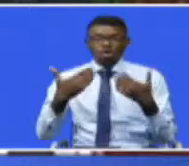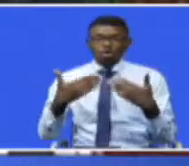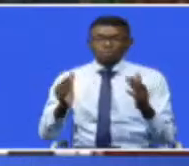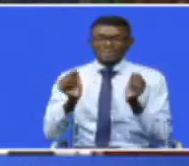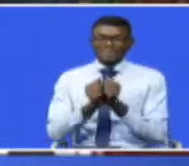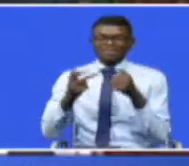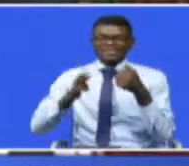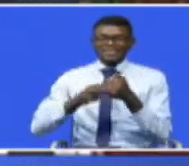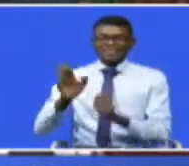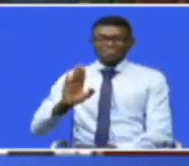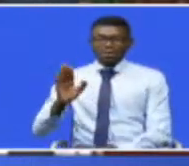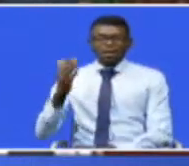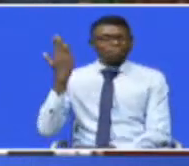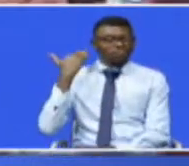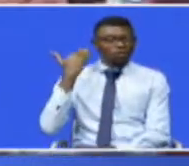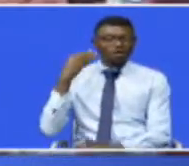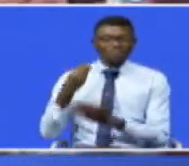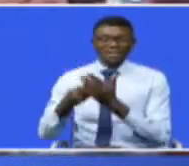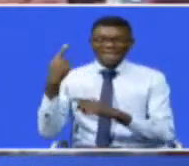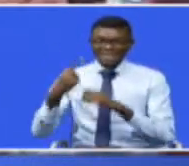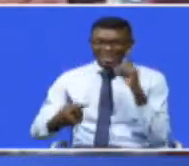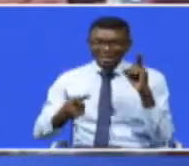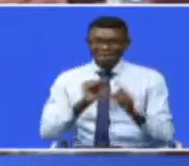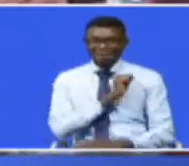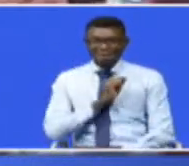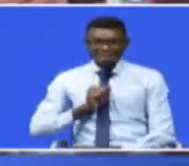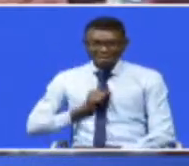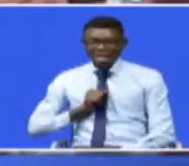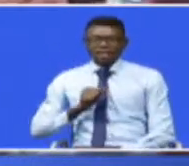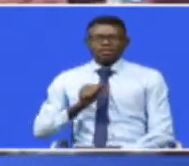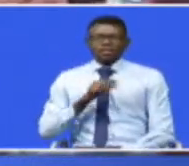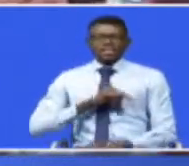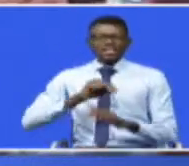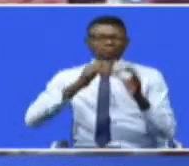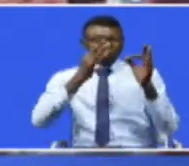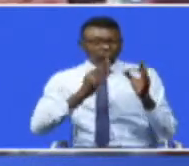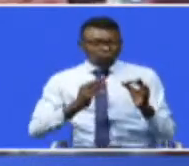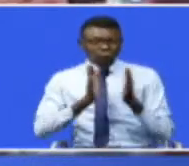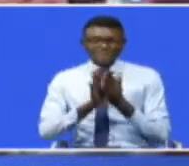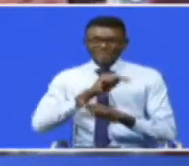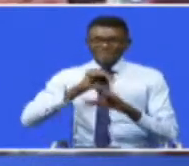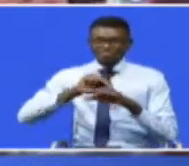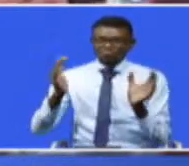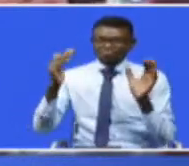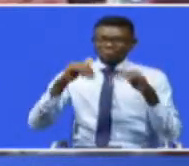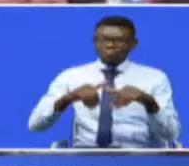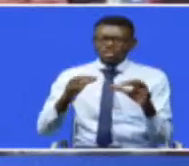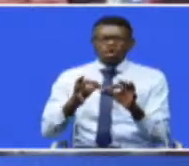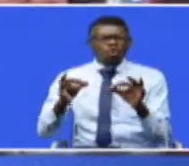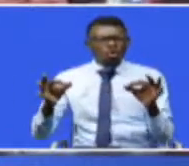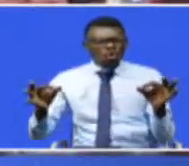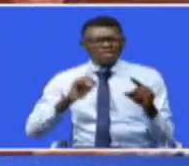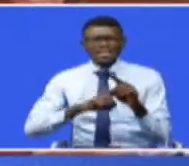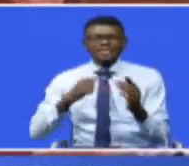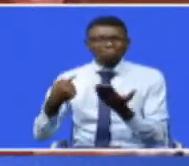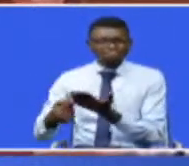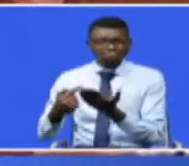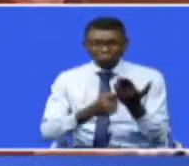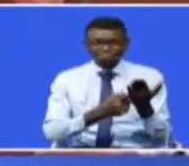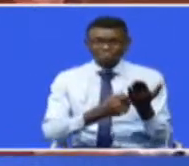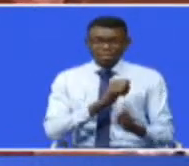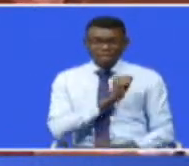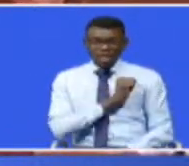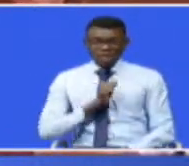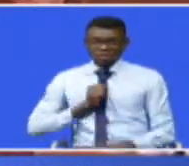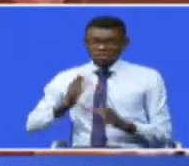shillings. In the last financial year, the Senate, National Treasury and National Assembly engaged in a long-drawn standoff when senators insisted